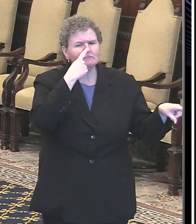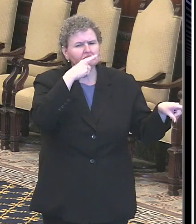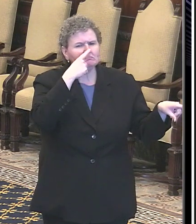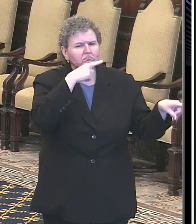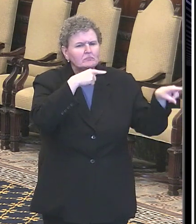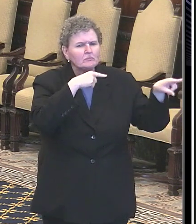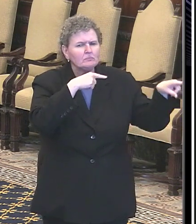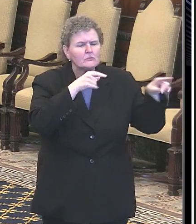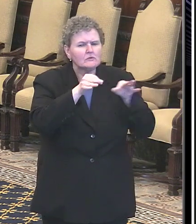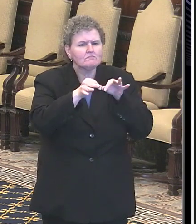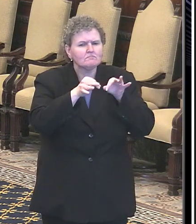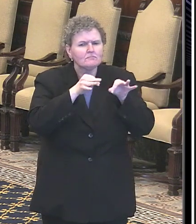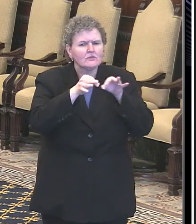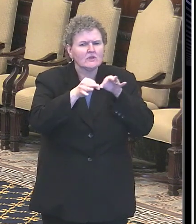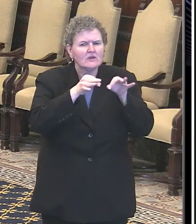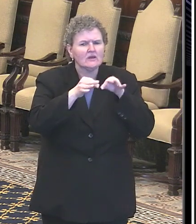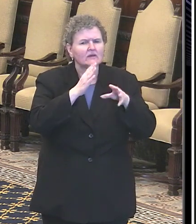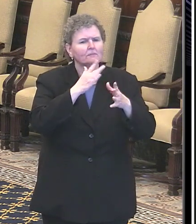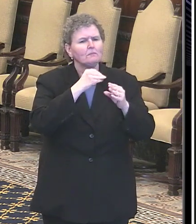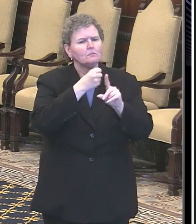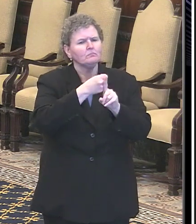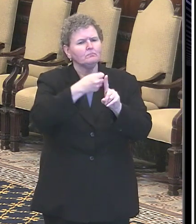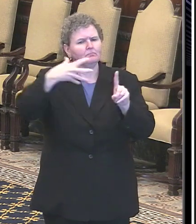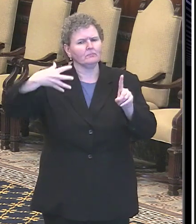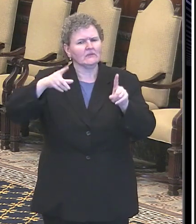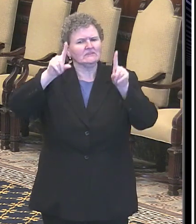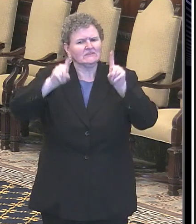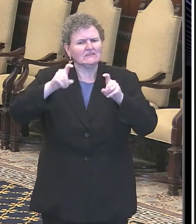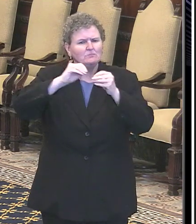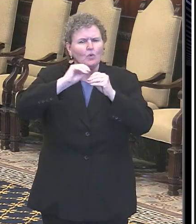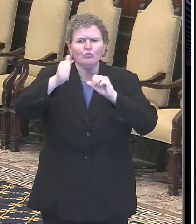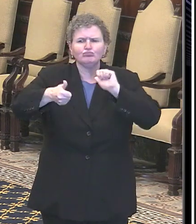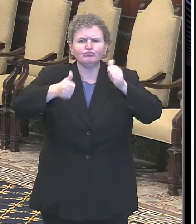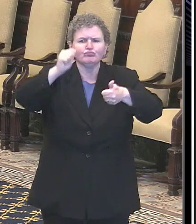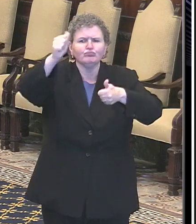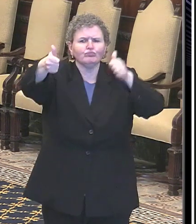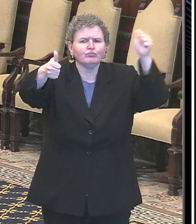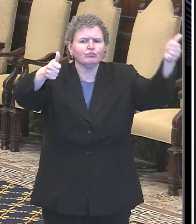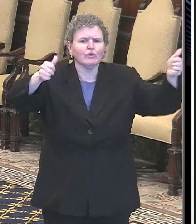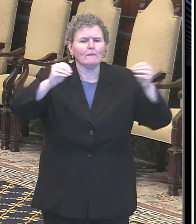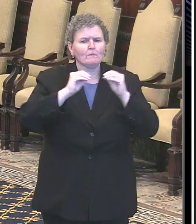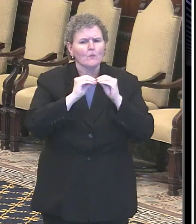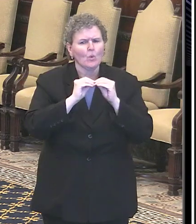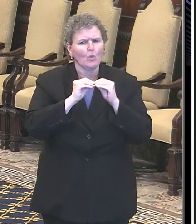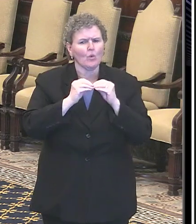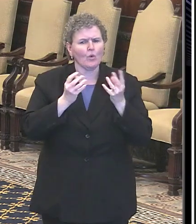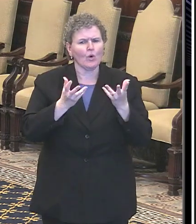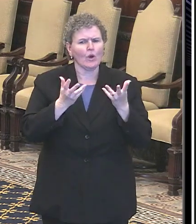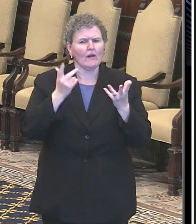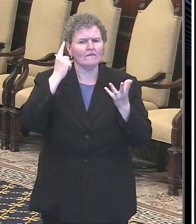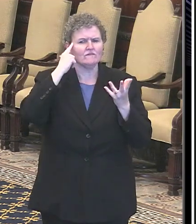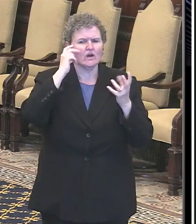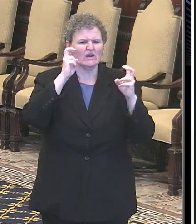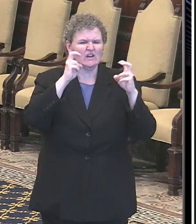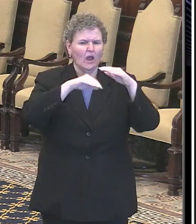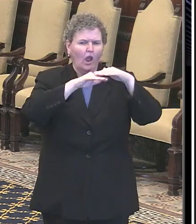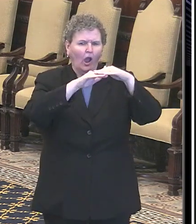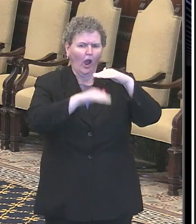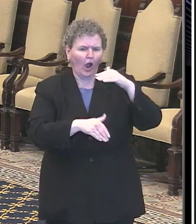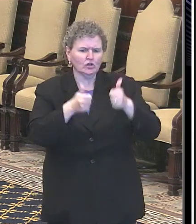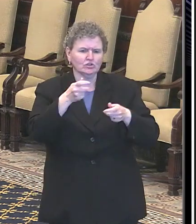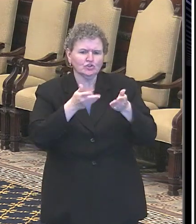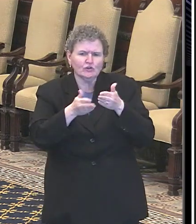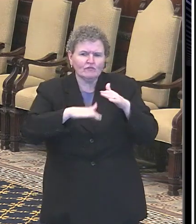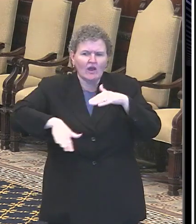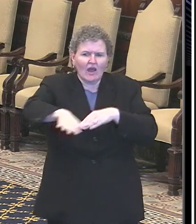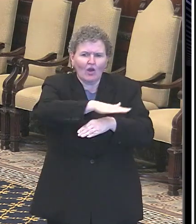of the expanded testing sites, especially the ones that you're putting in some of the underserved areas. Can you talk a little bit more about, whether they're up